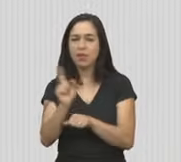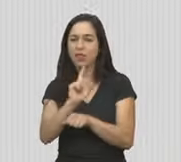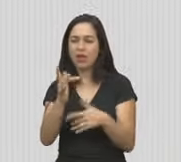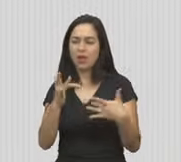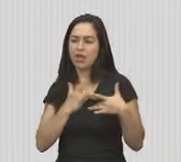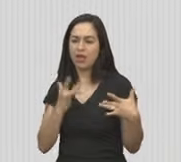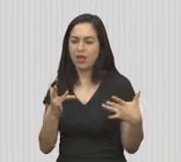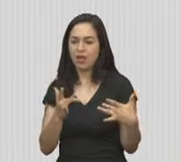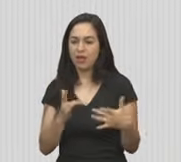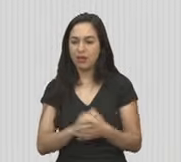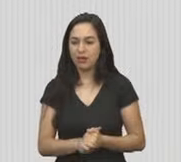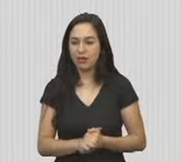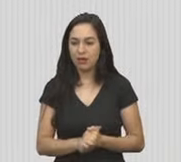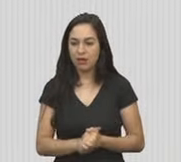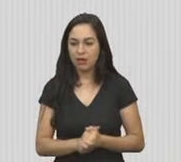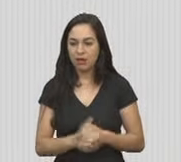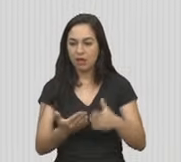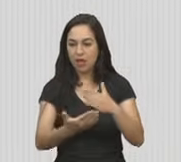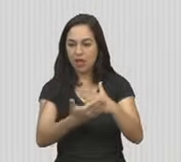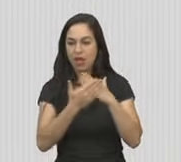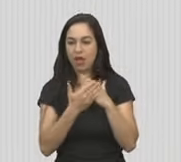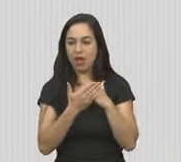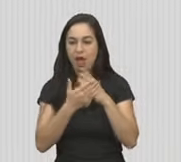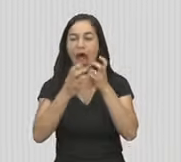touch me!